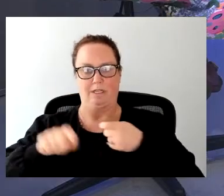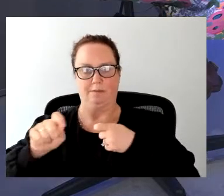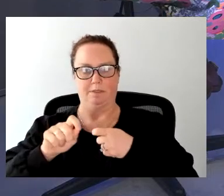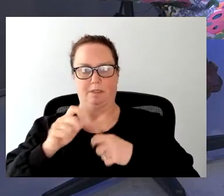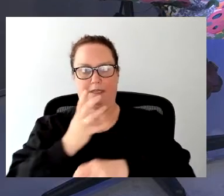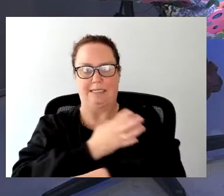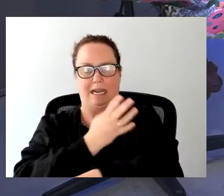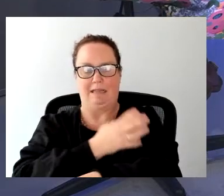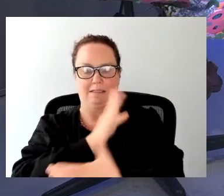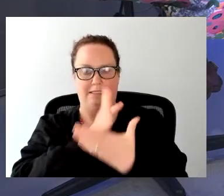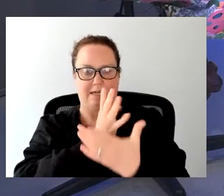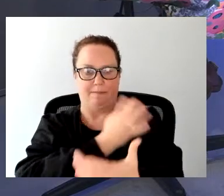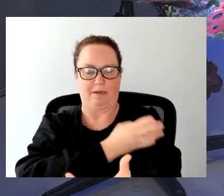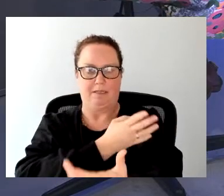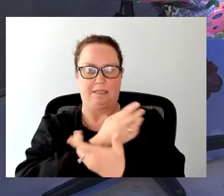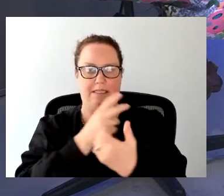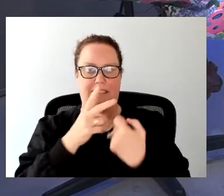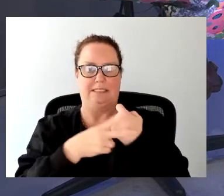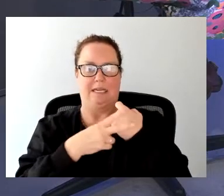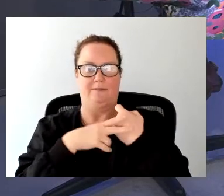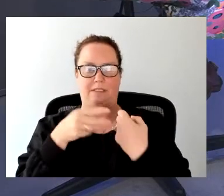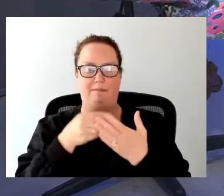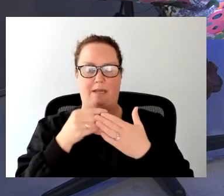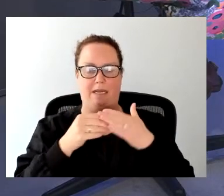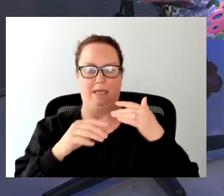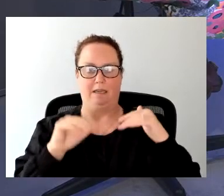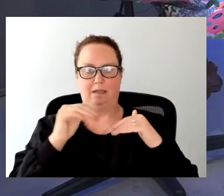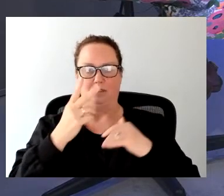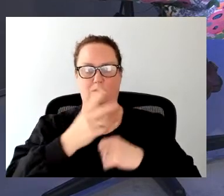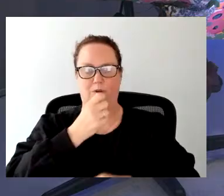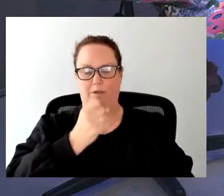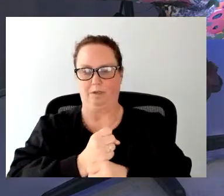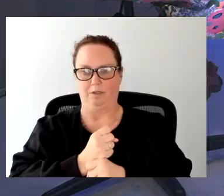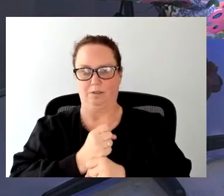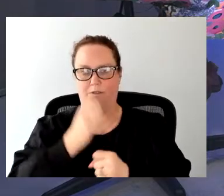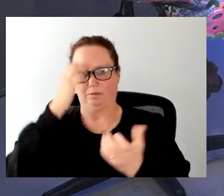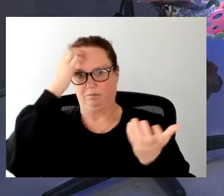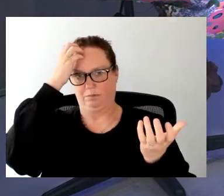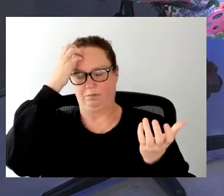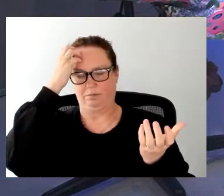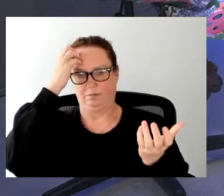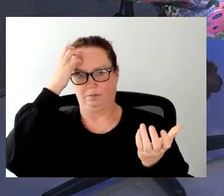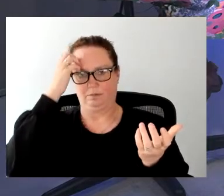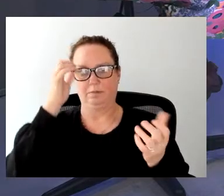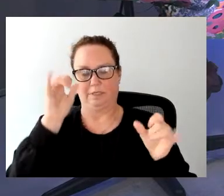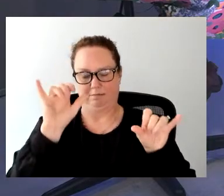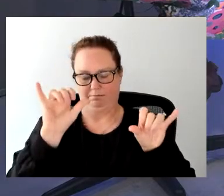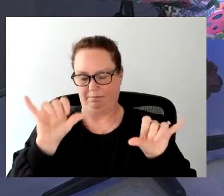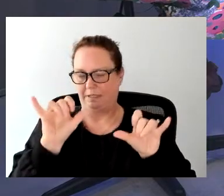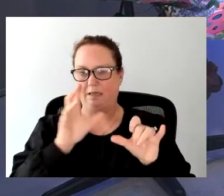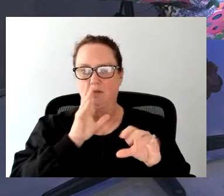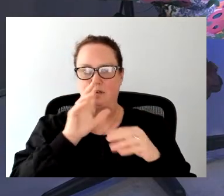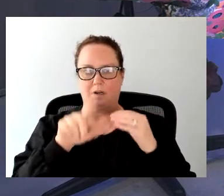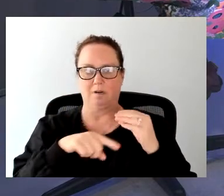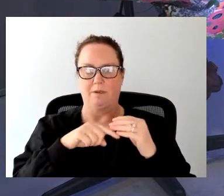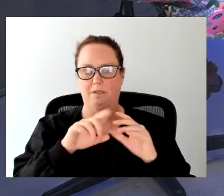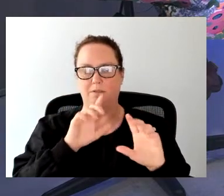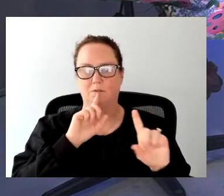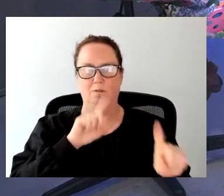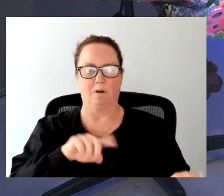dialysis. The savings balances out in 2 years. This is exactly what you're talking about. So great answer. Thank